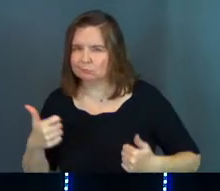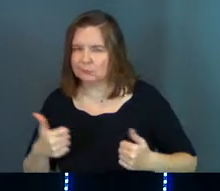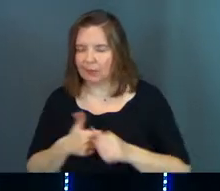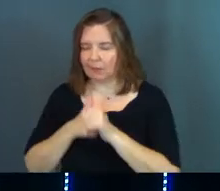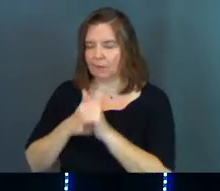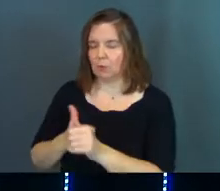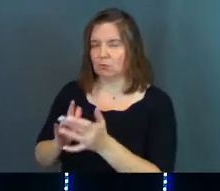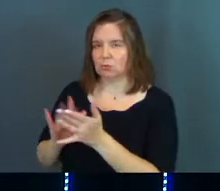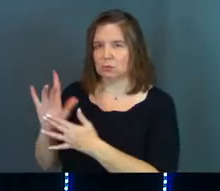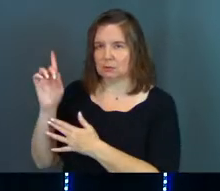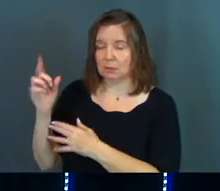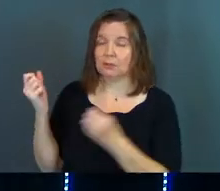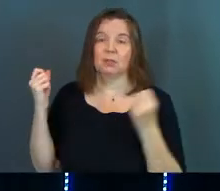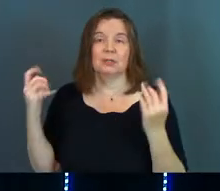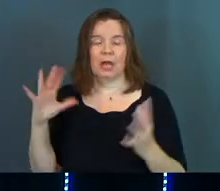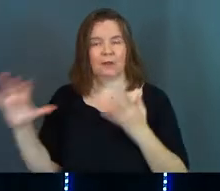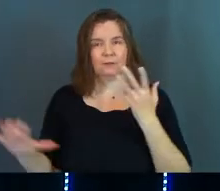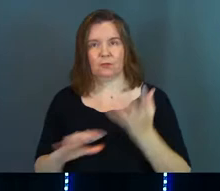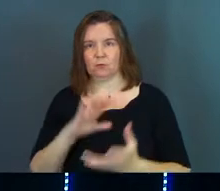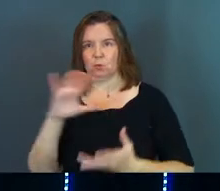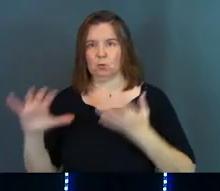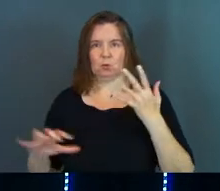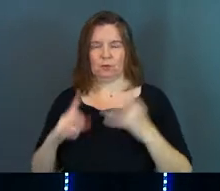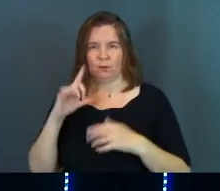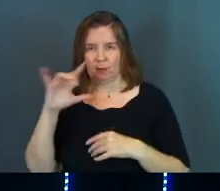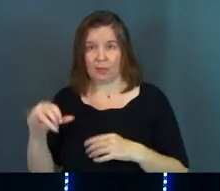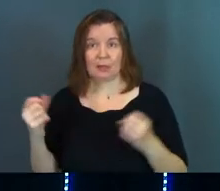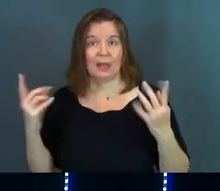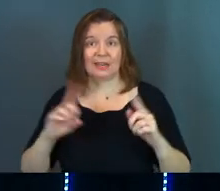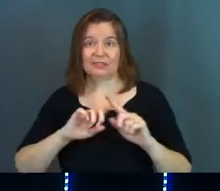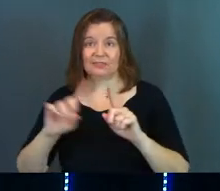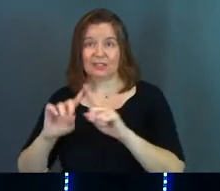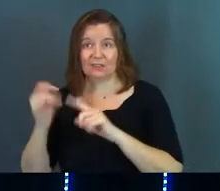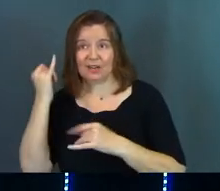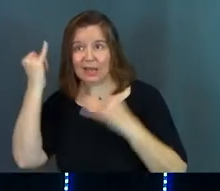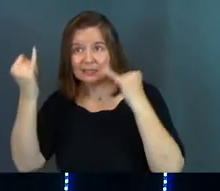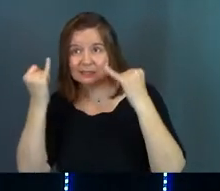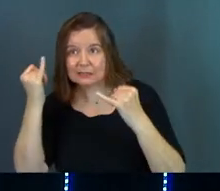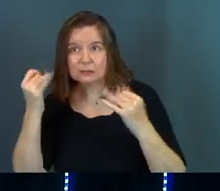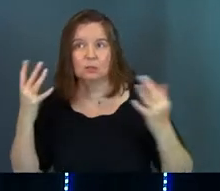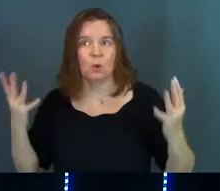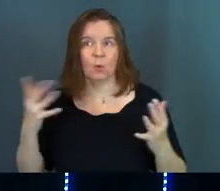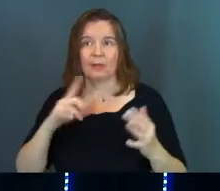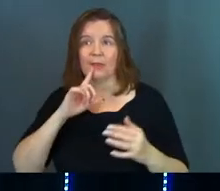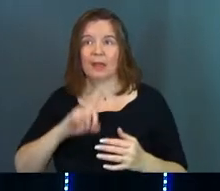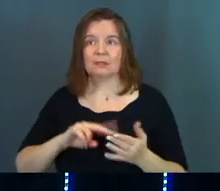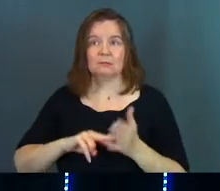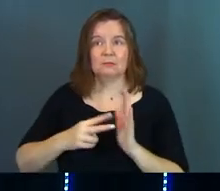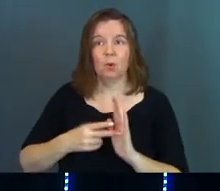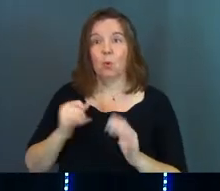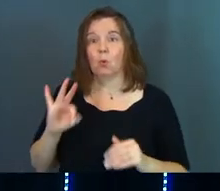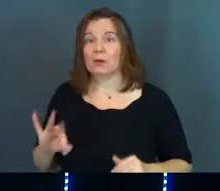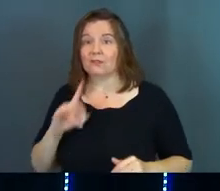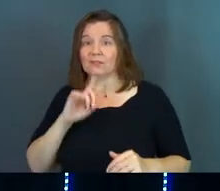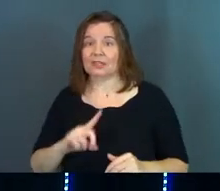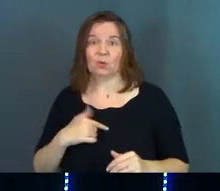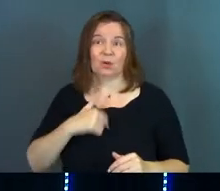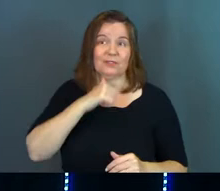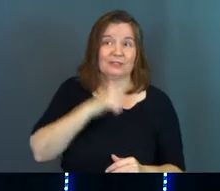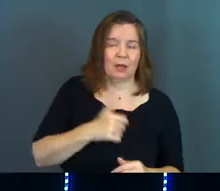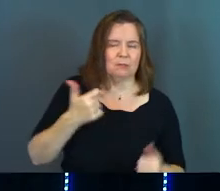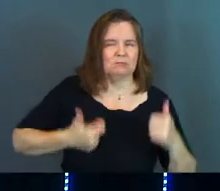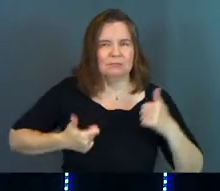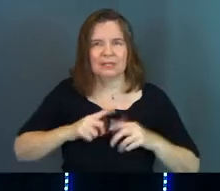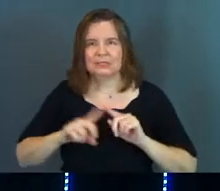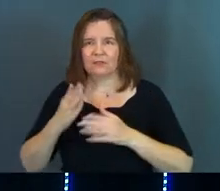Jesus Christ? There's a lot of confusion about this, okay? There's a lot of different ideas as to what that actually is or if it's not,